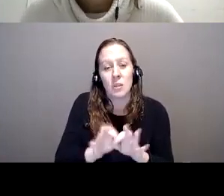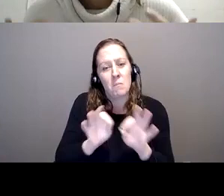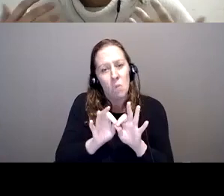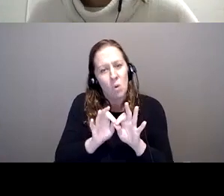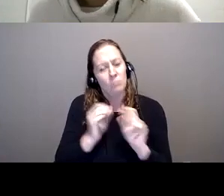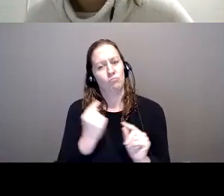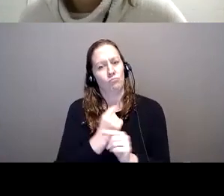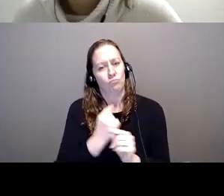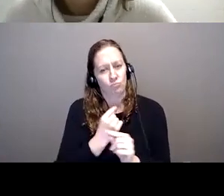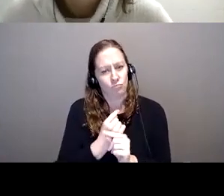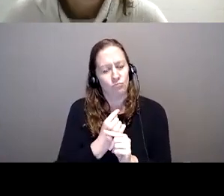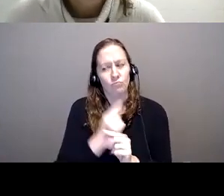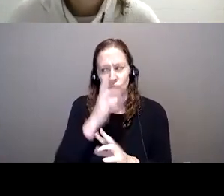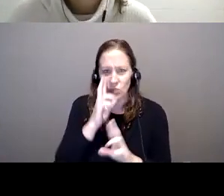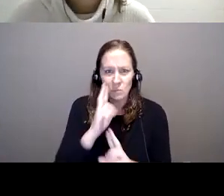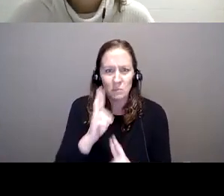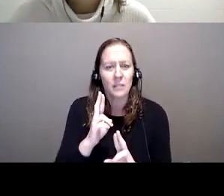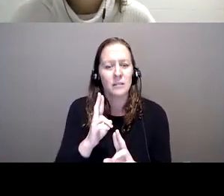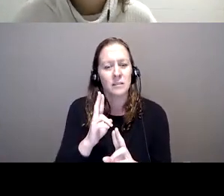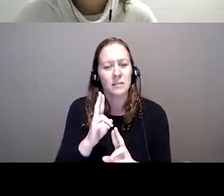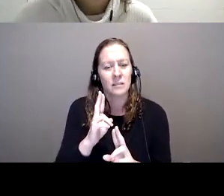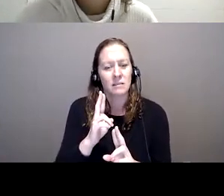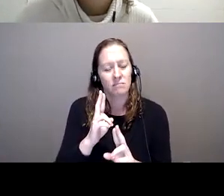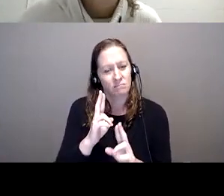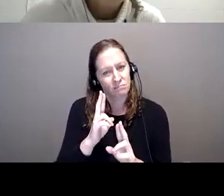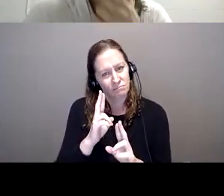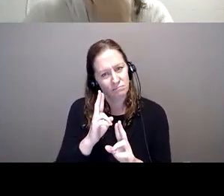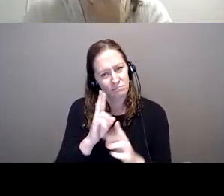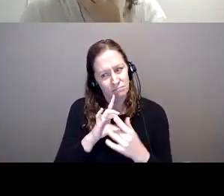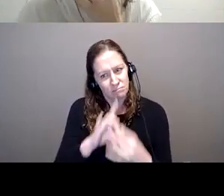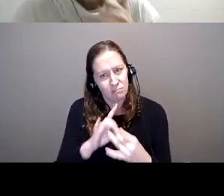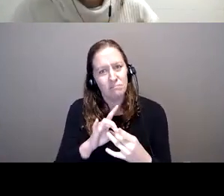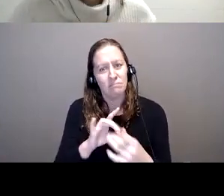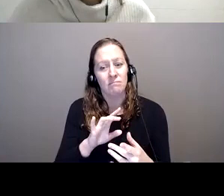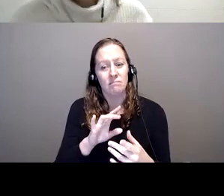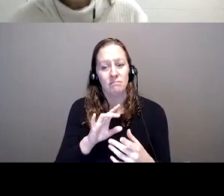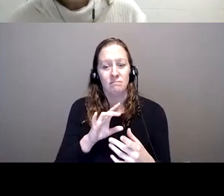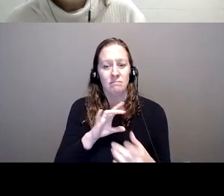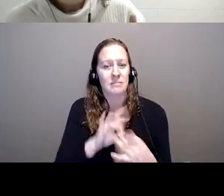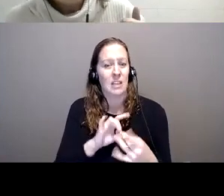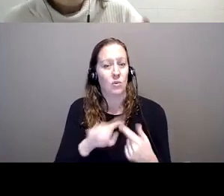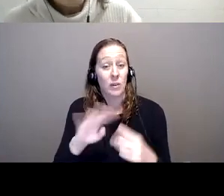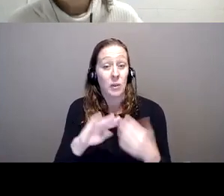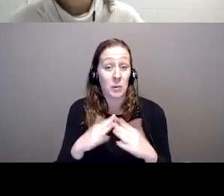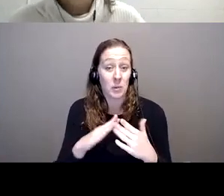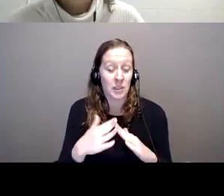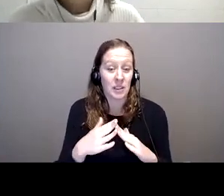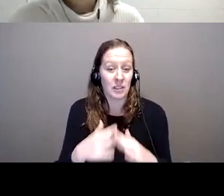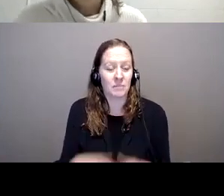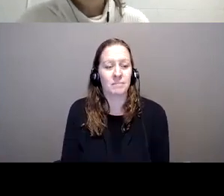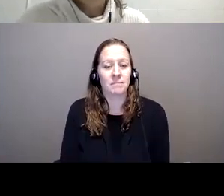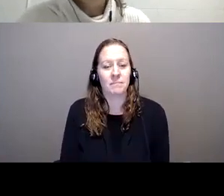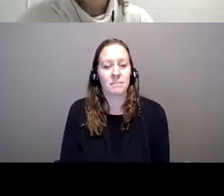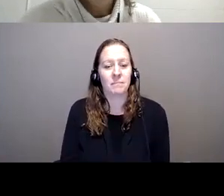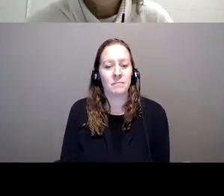dignity, they experience respect, and they experience belonging and connectedness in our community. So we started to work alongside